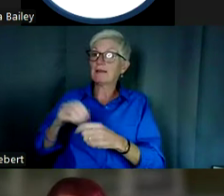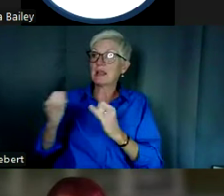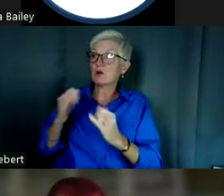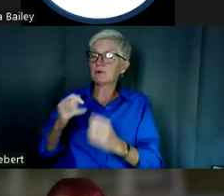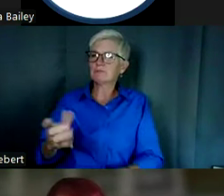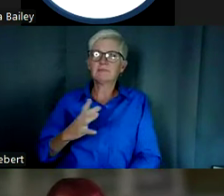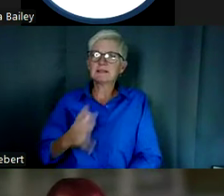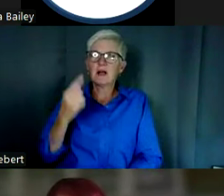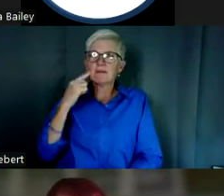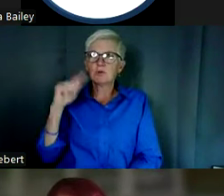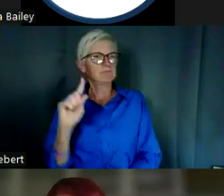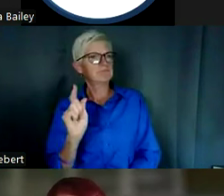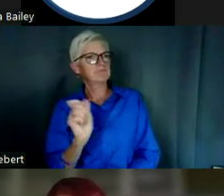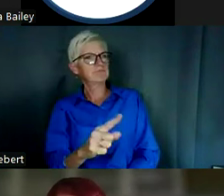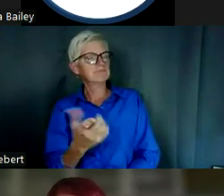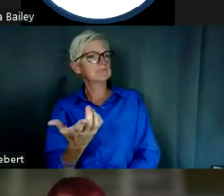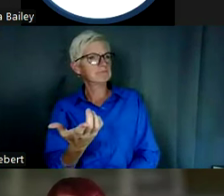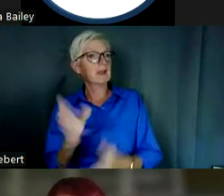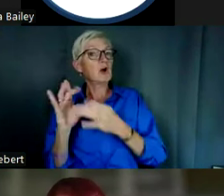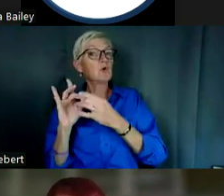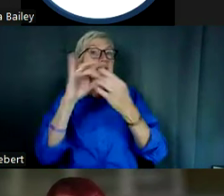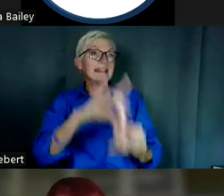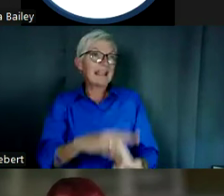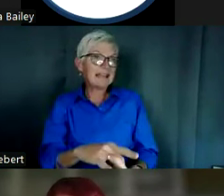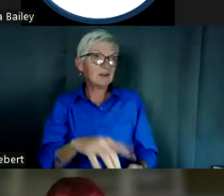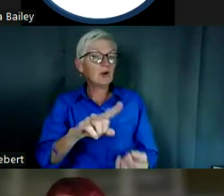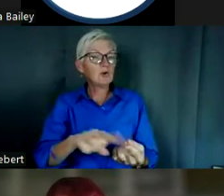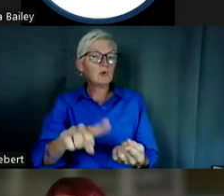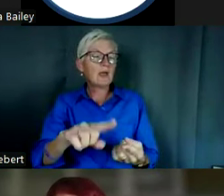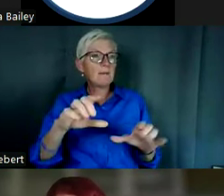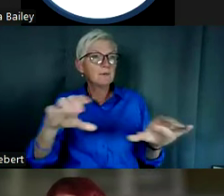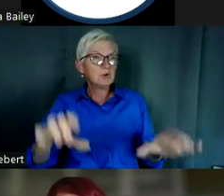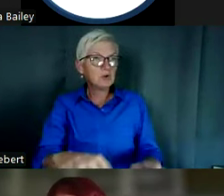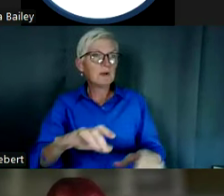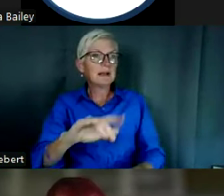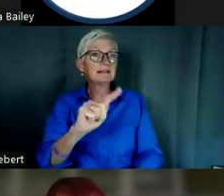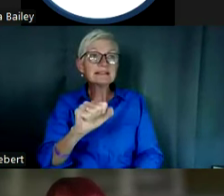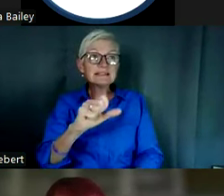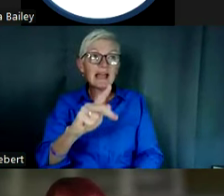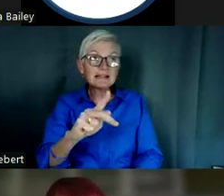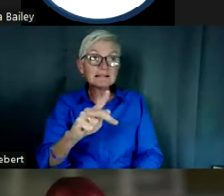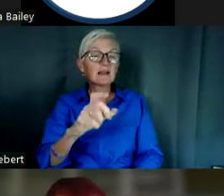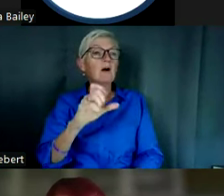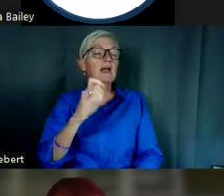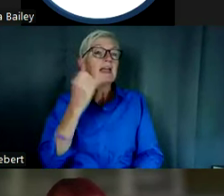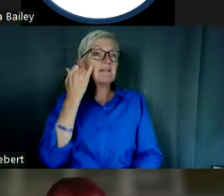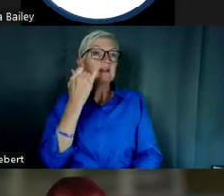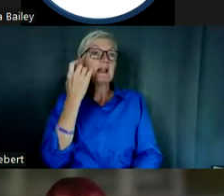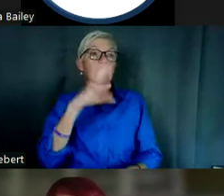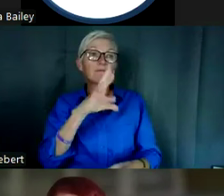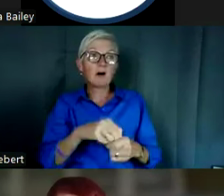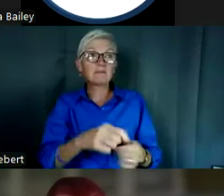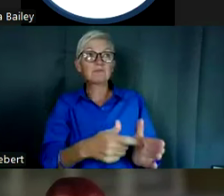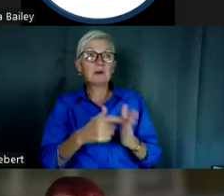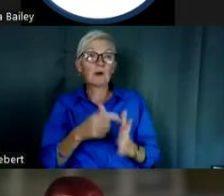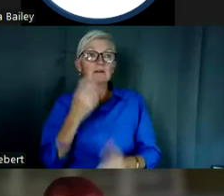fine for you to have questions as it would relate to them doing the tasks that may involve speech or oral communication. That would be